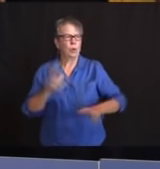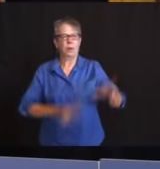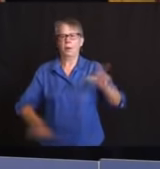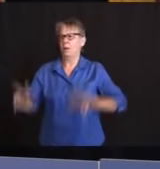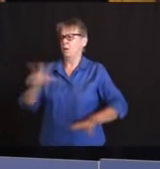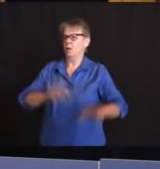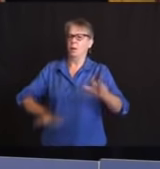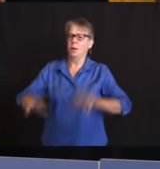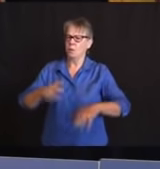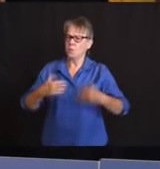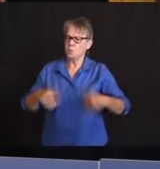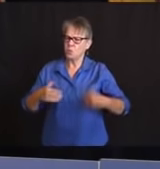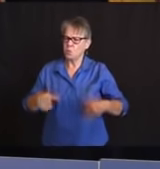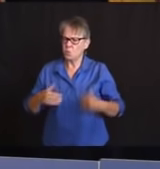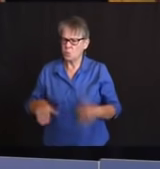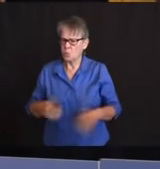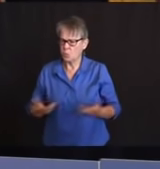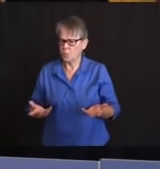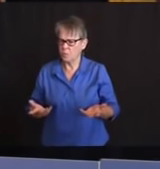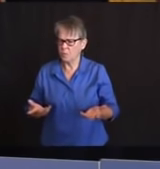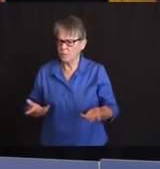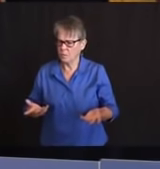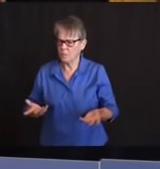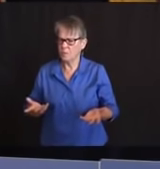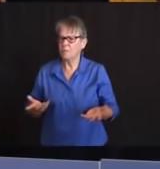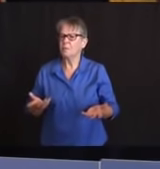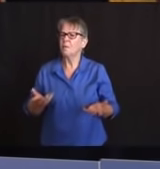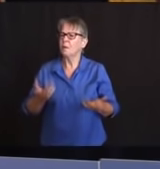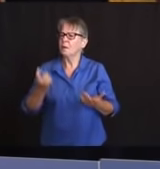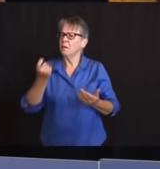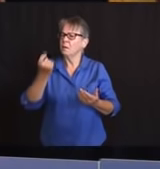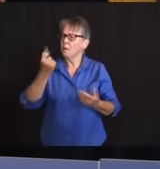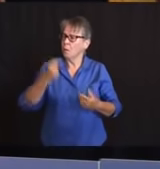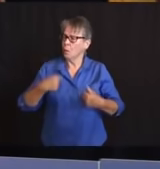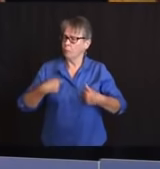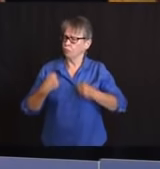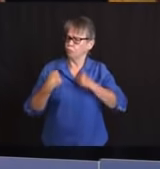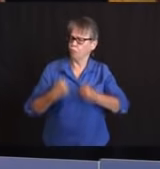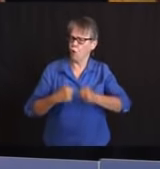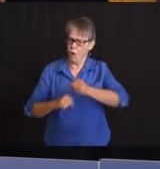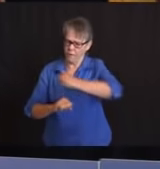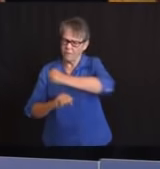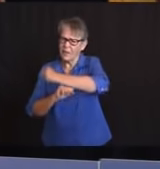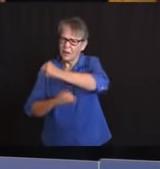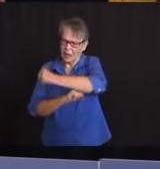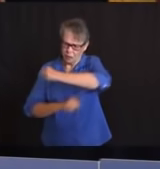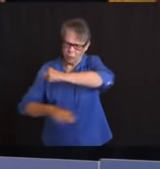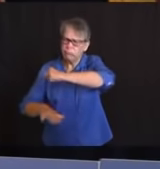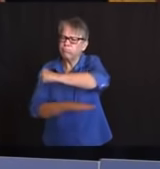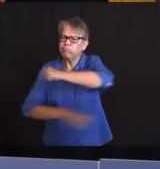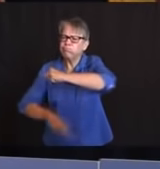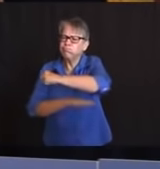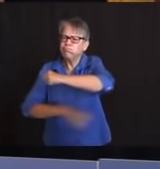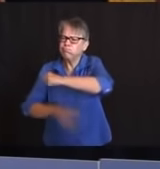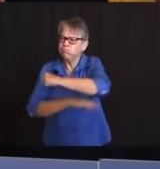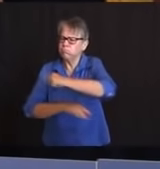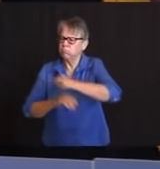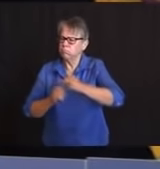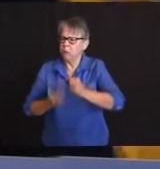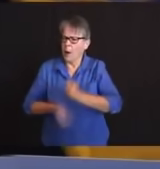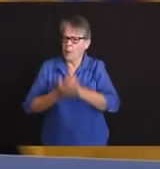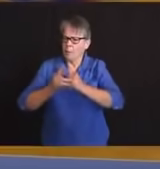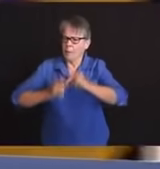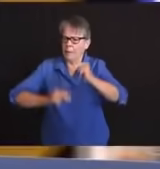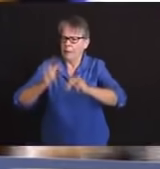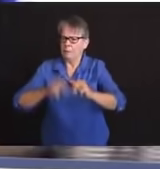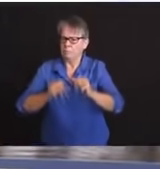level for the leadership and focus that's needed to ensure a safe and successful start of the school year. Thank you.